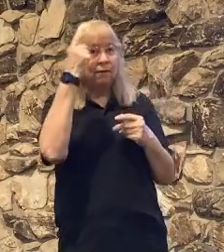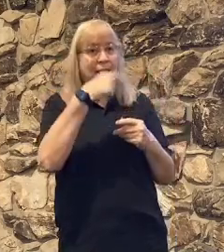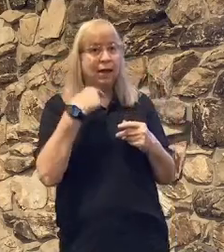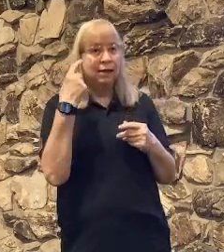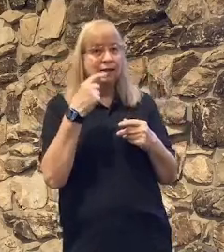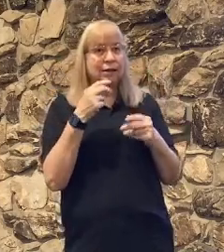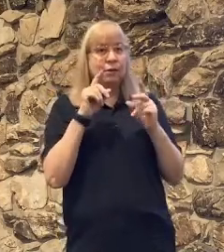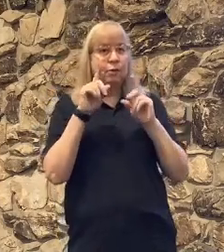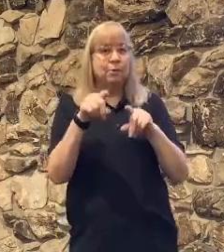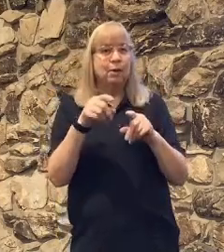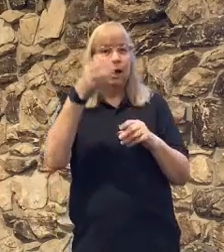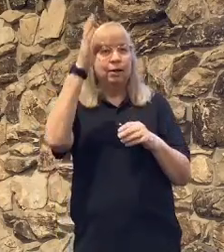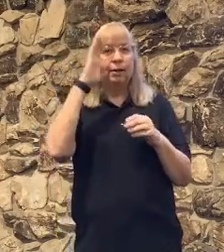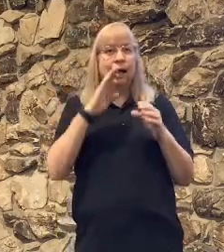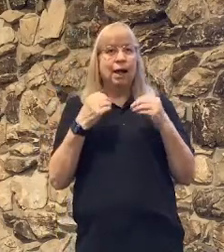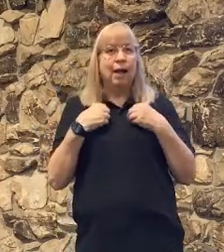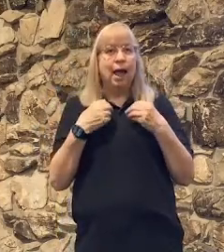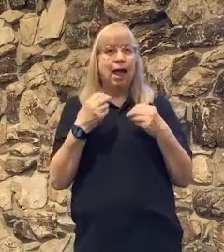for you."